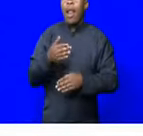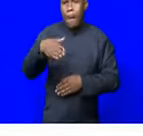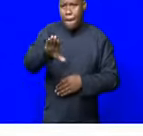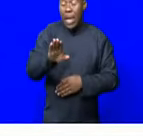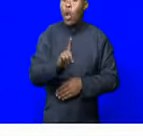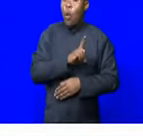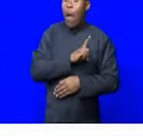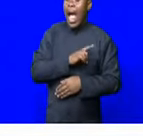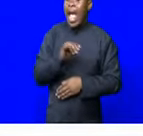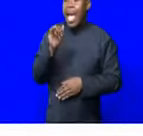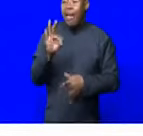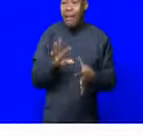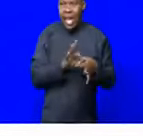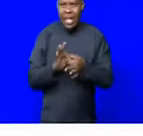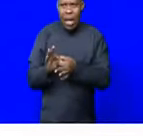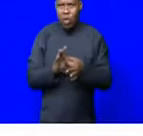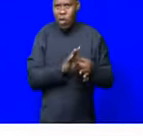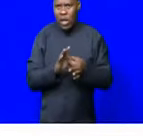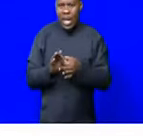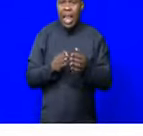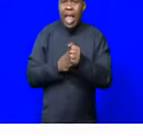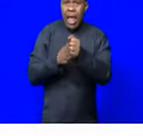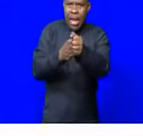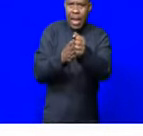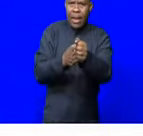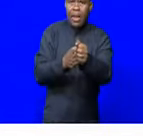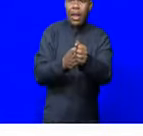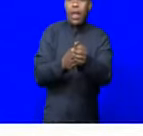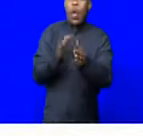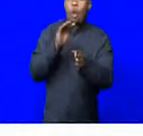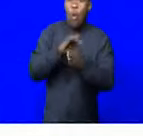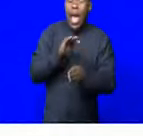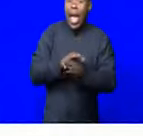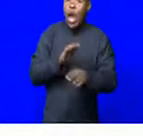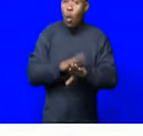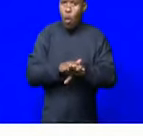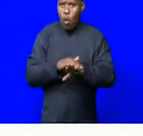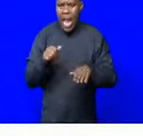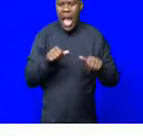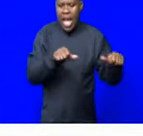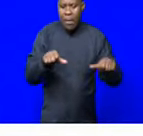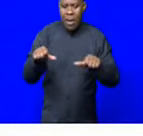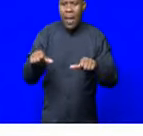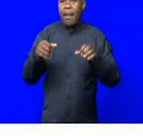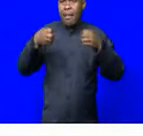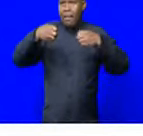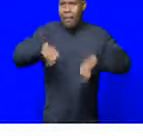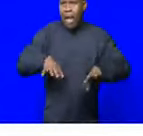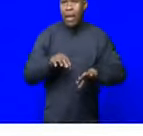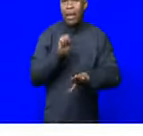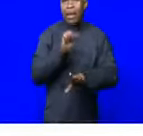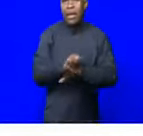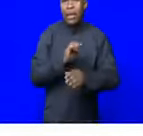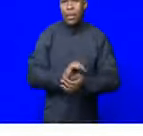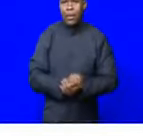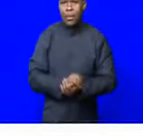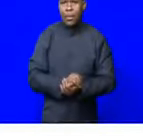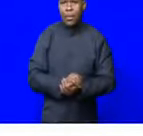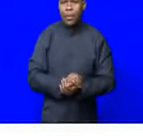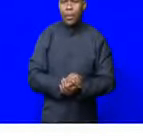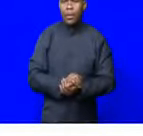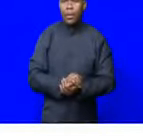the institutions are not well run, then you'll find they'll struggle to implement or to meet the needs of the members. The